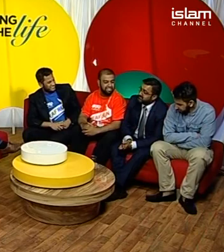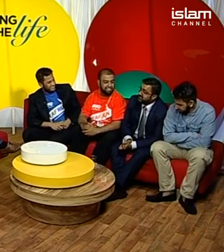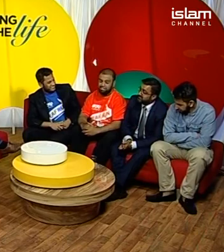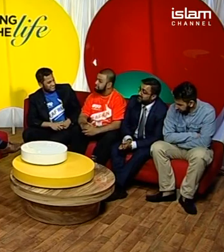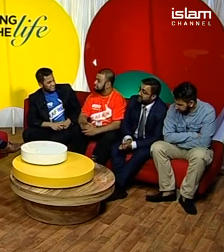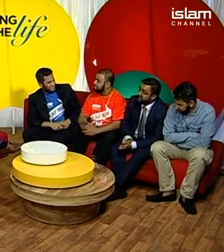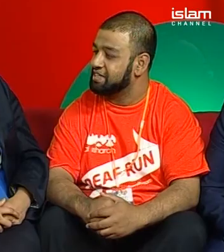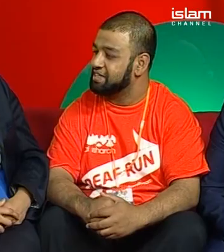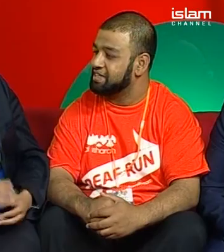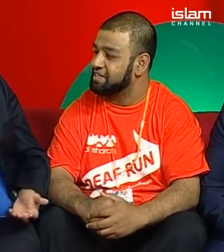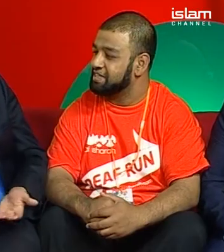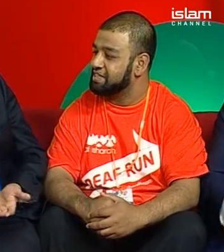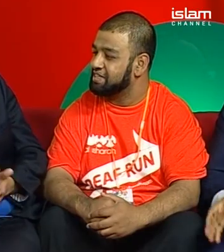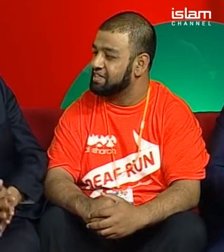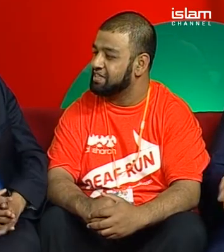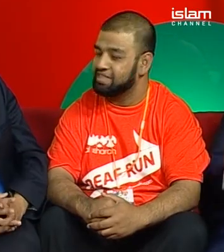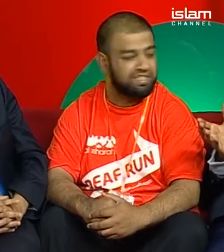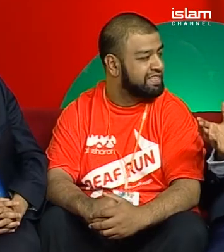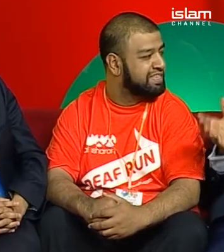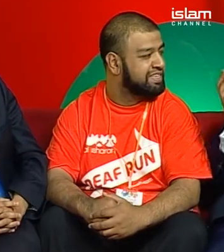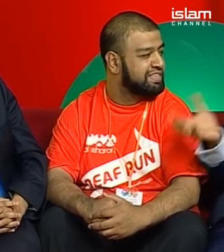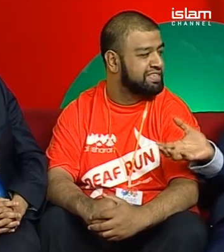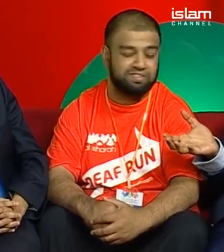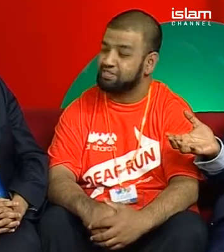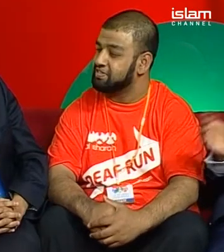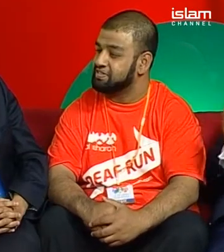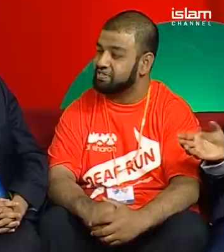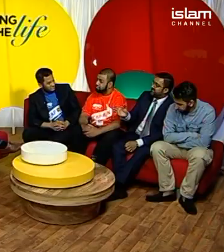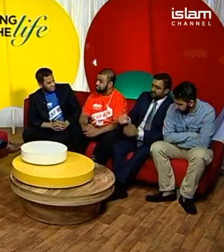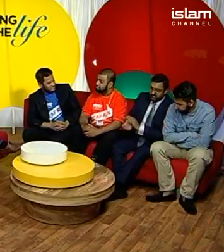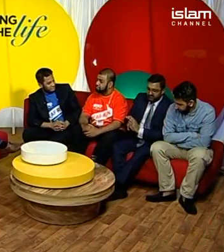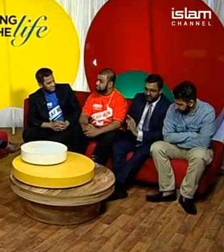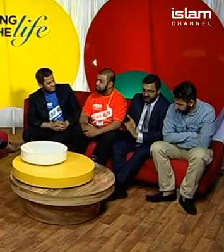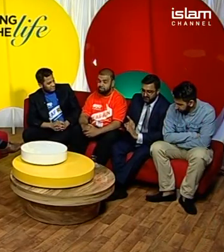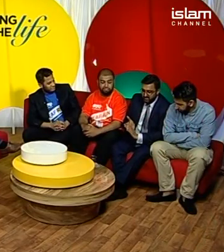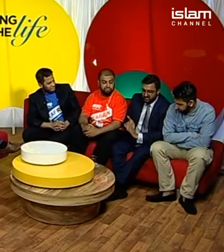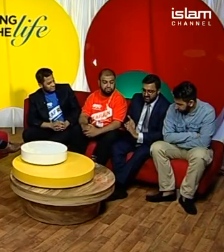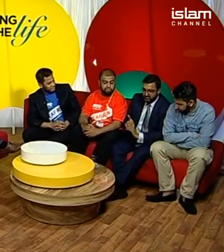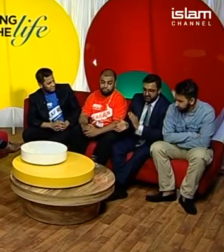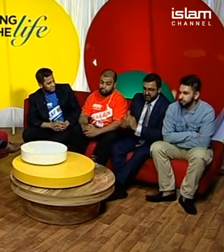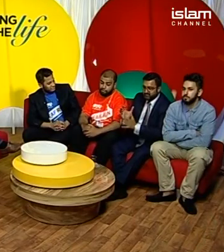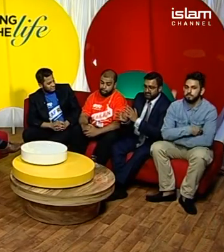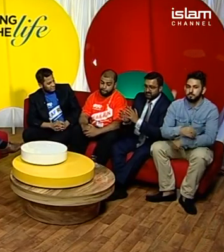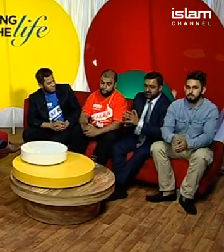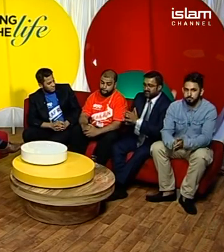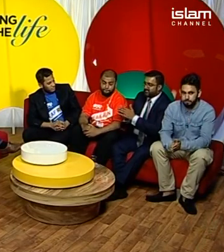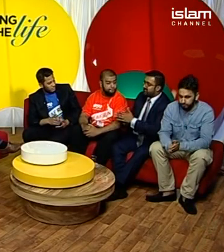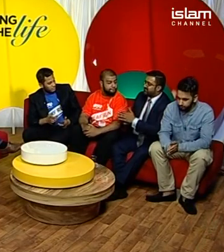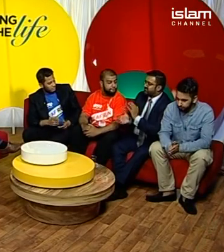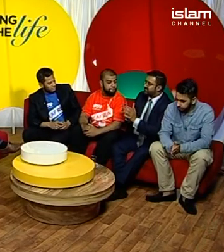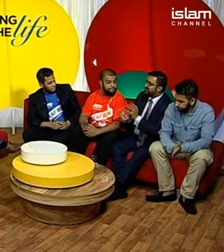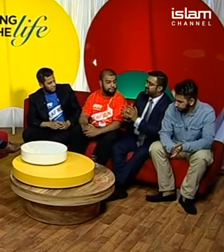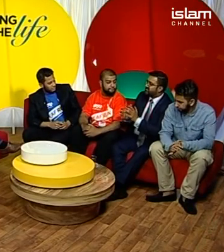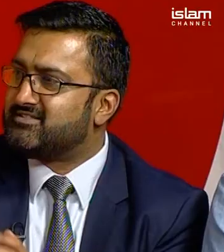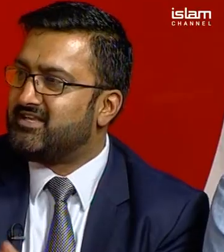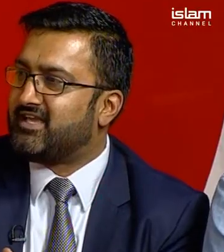Something we have to think about. It is. So, I appreciate what you're saying, because it's one of those